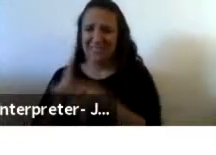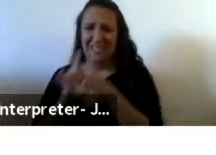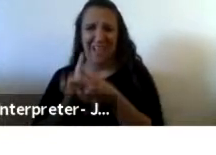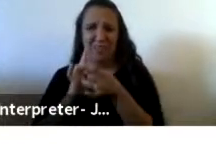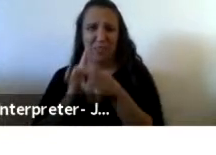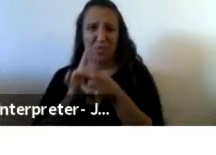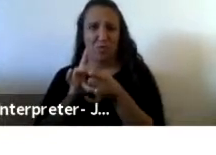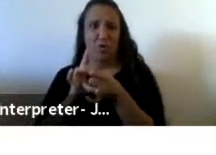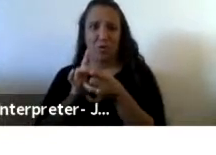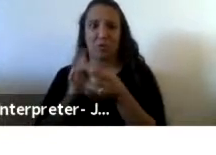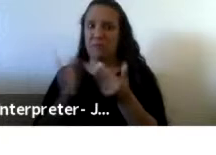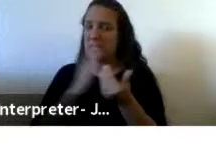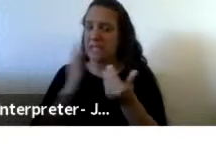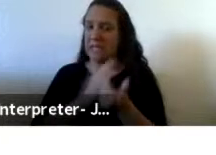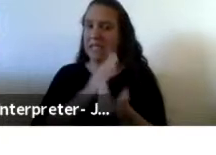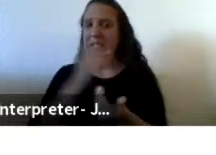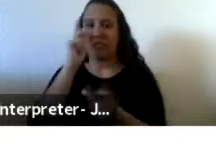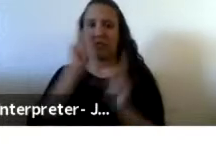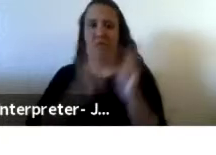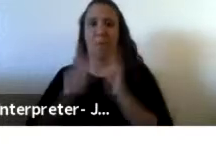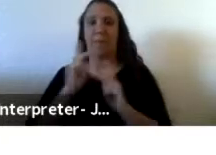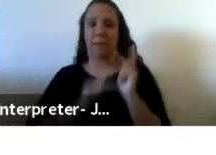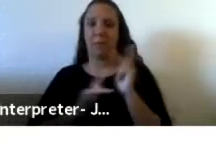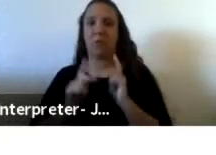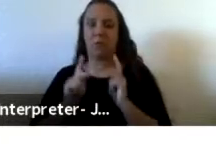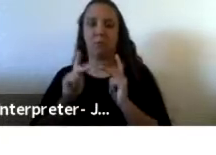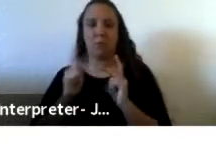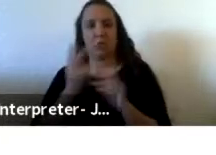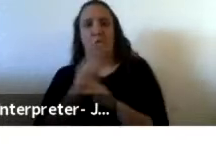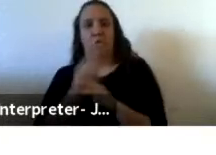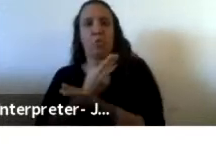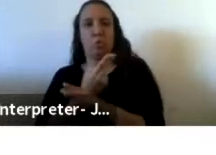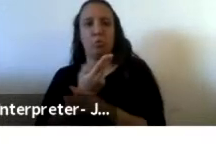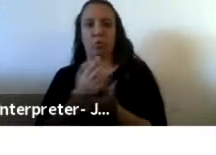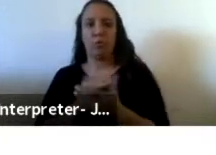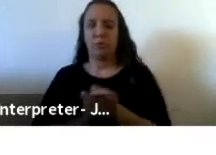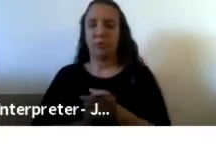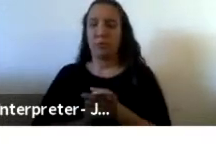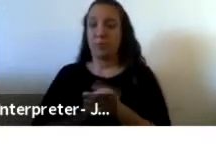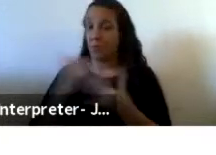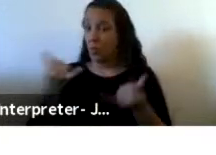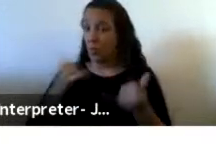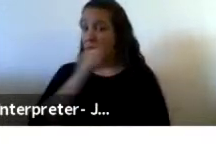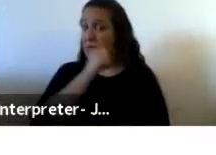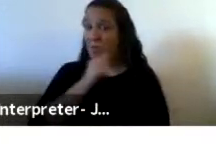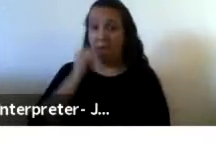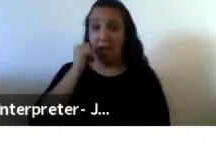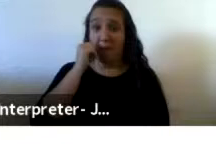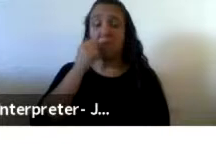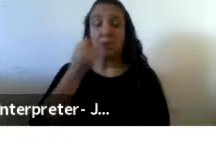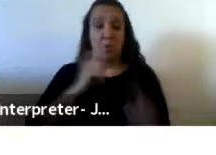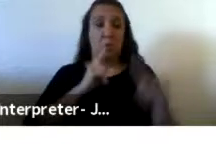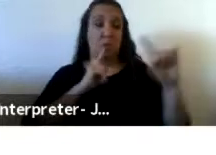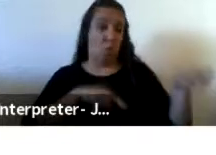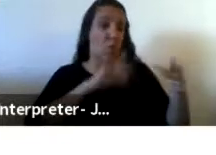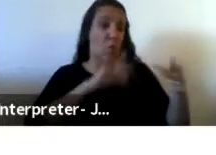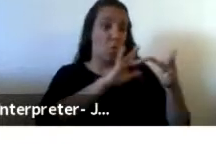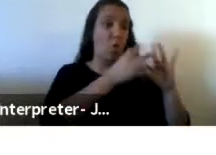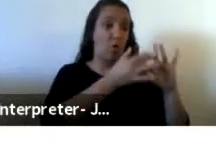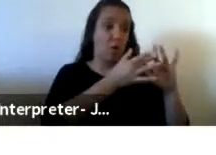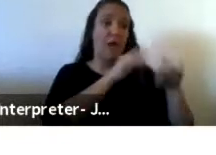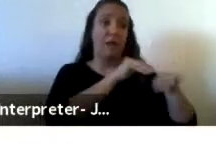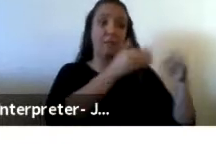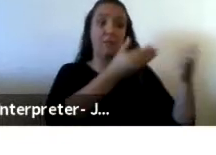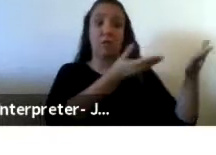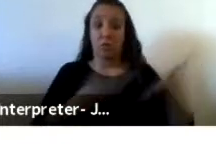going to be easy for people to come in. And like I said, as customers right now, what Amazon is doing, you can order online, they have it shipped to